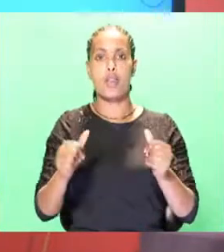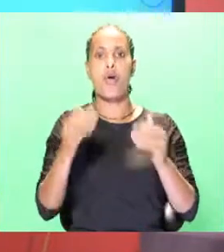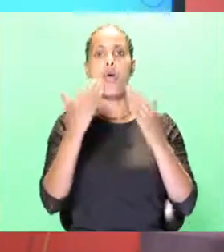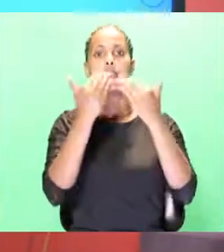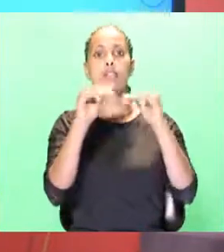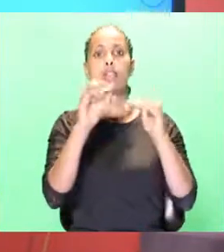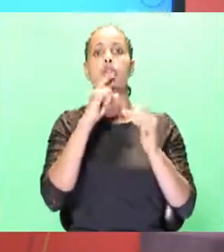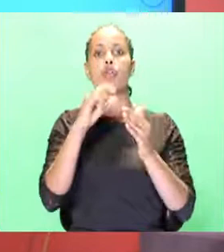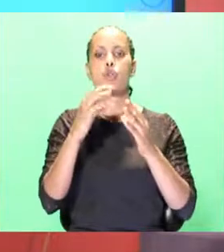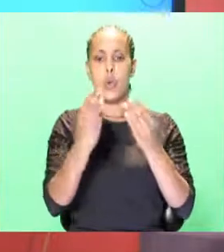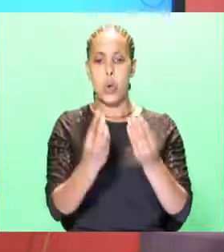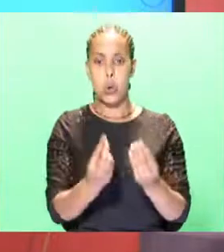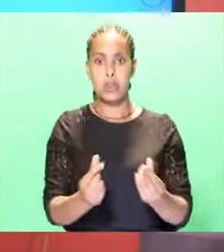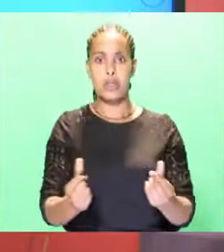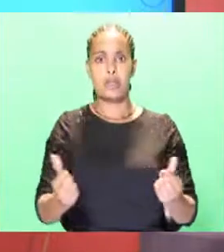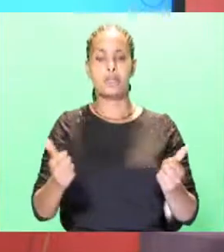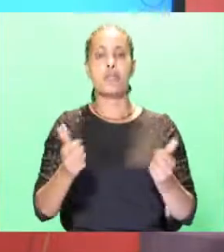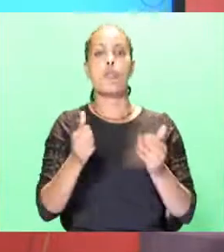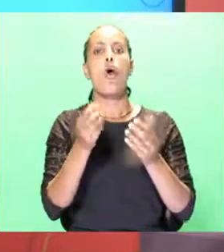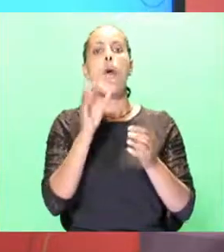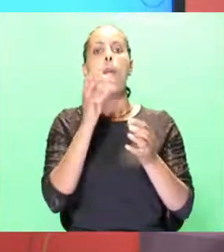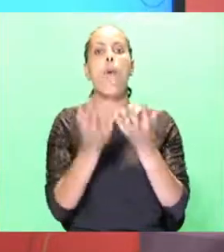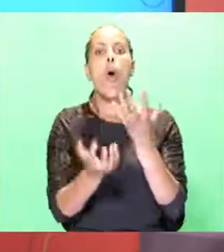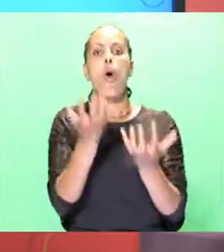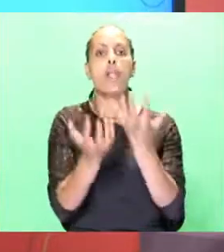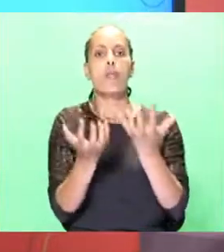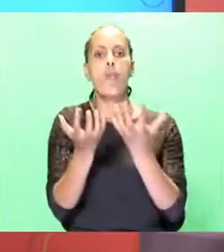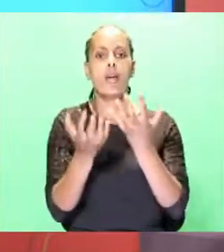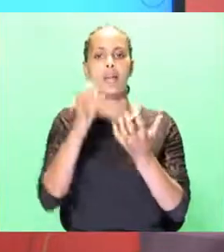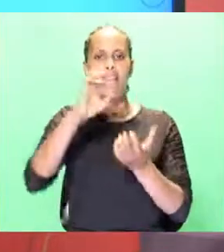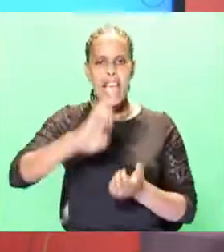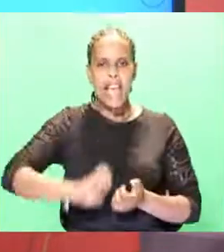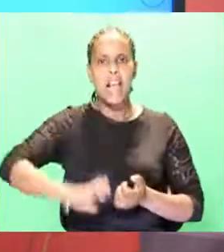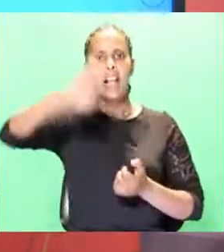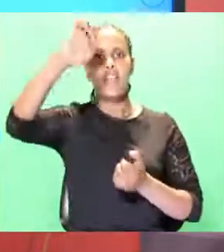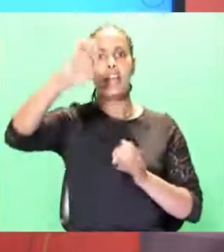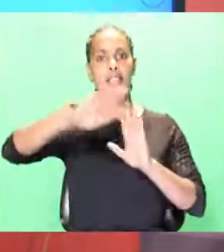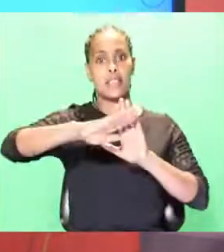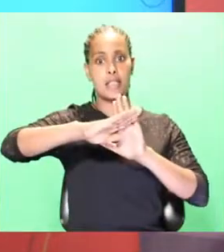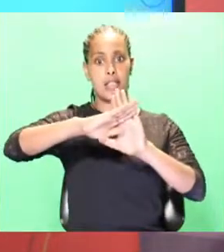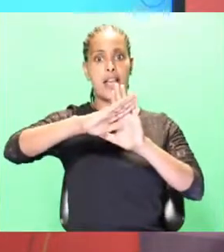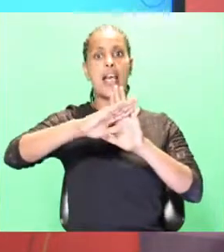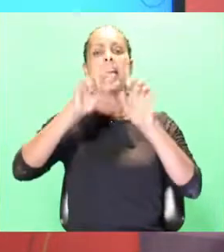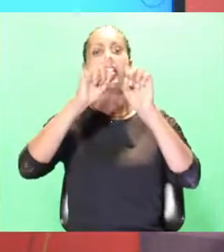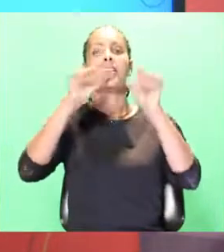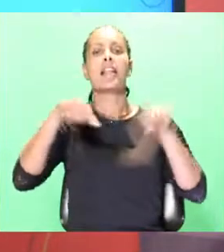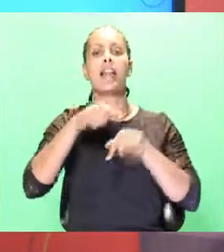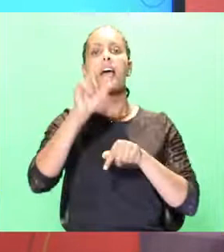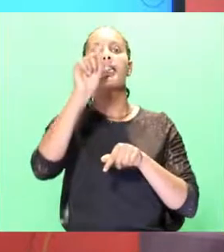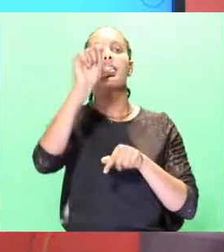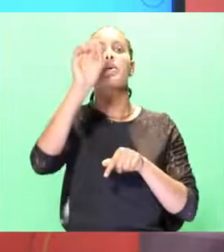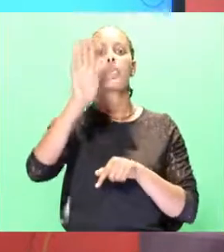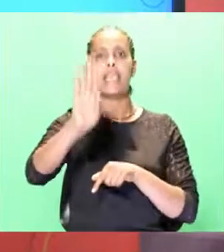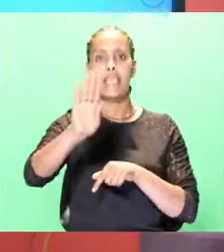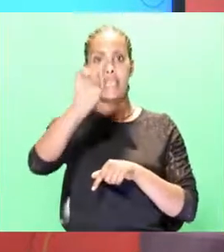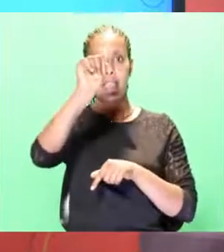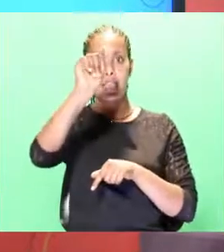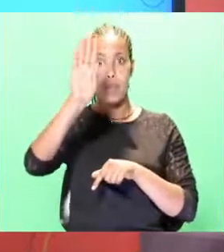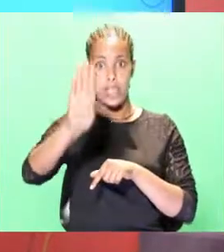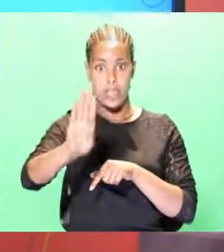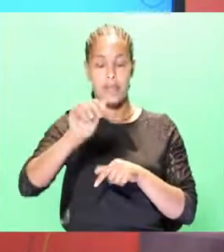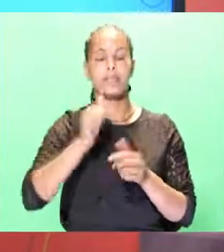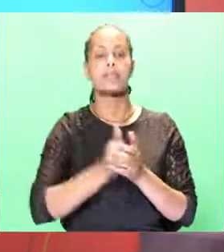of solute. Boiling point elevation, denoted by the symbol delta TB, boiling point